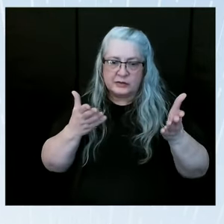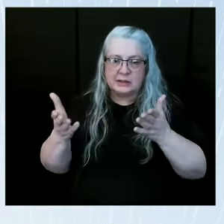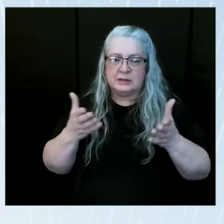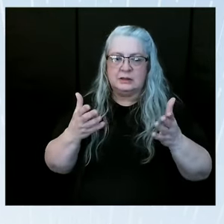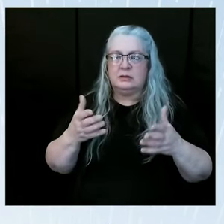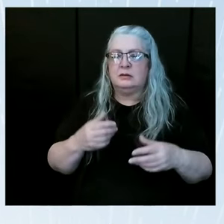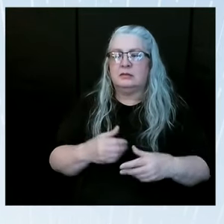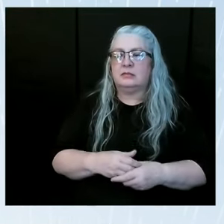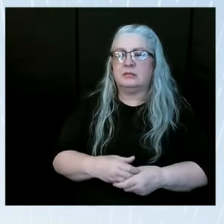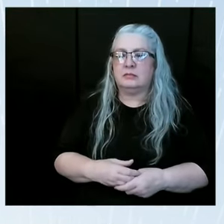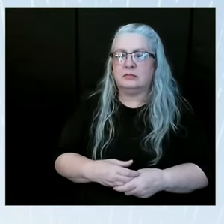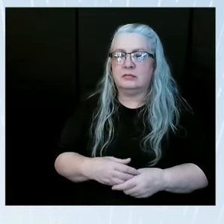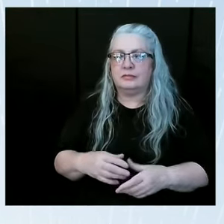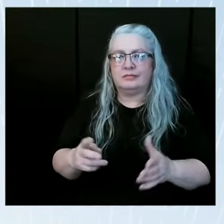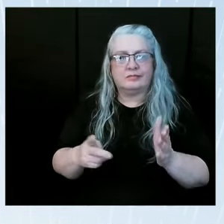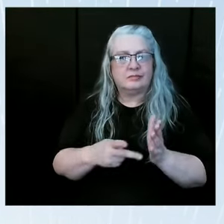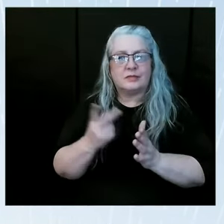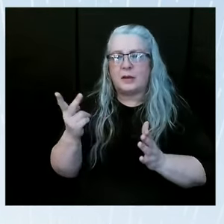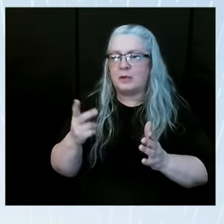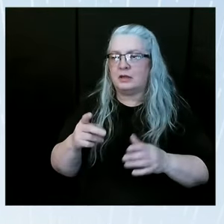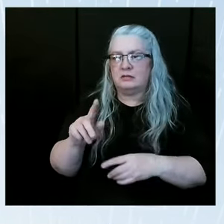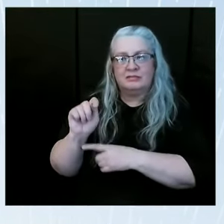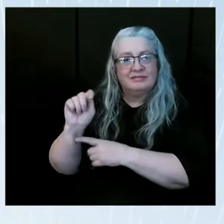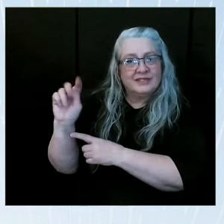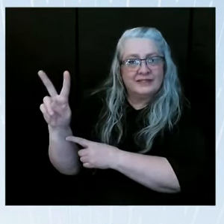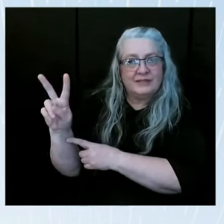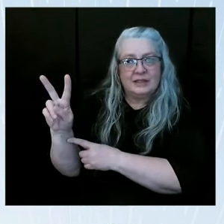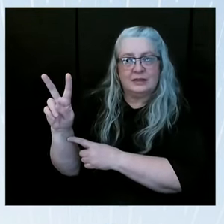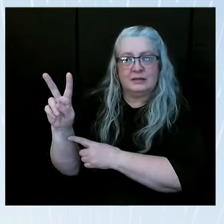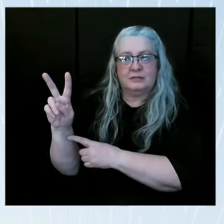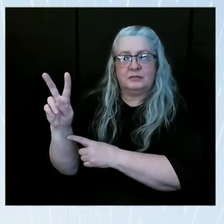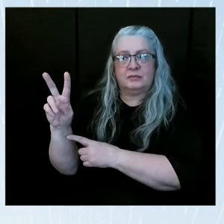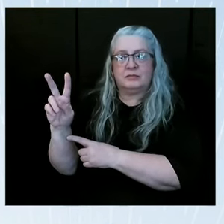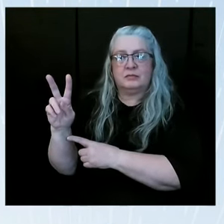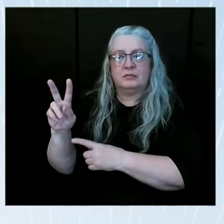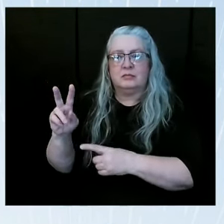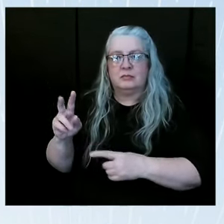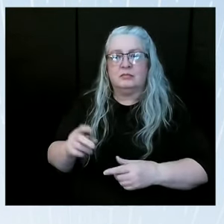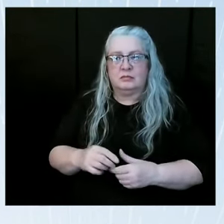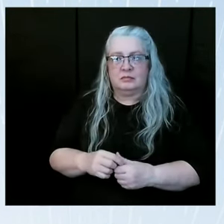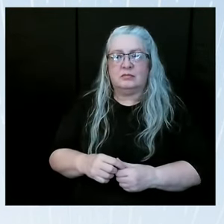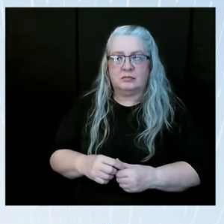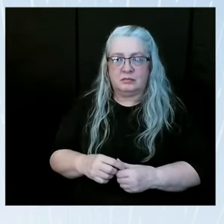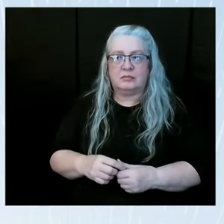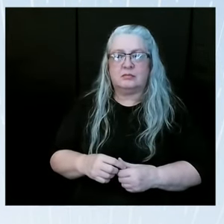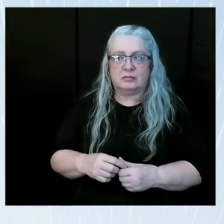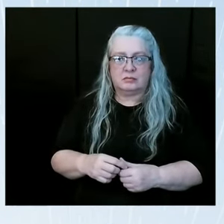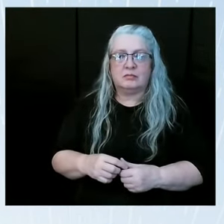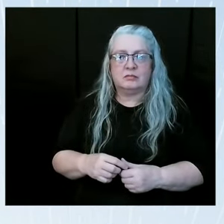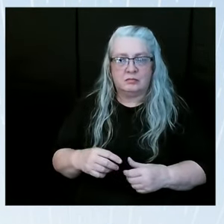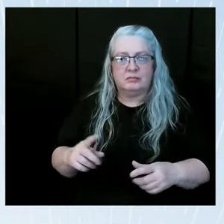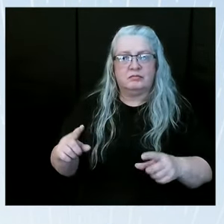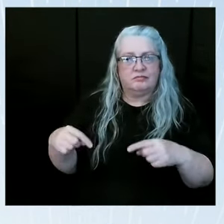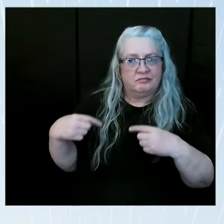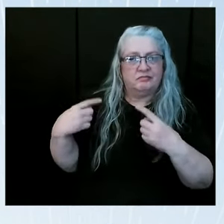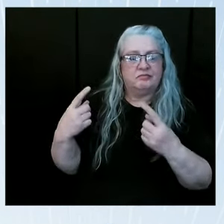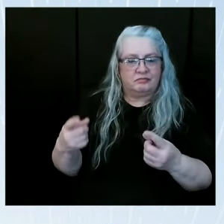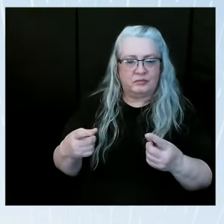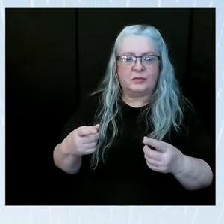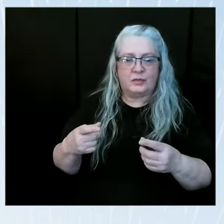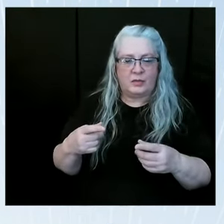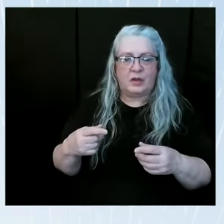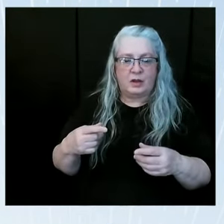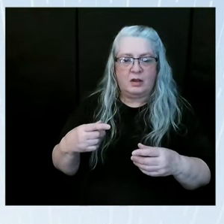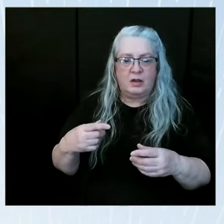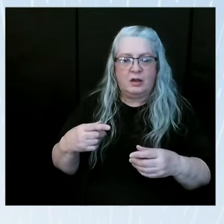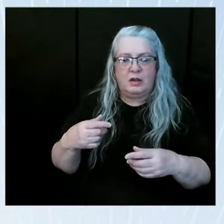available to victims of human trafficking this past fiscal year. In keeping with and in furtherance of our